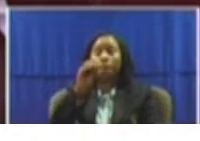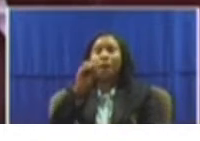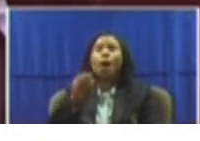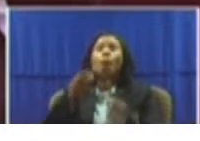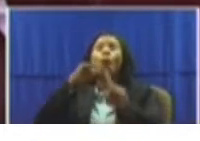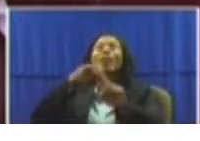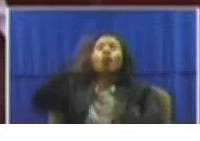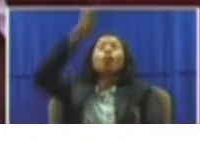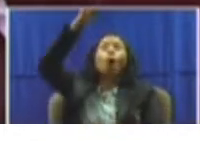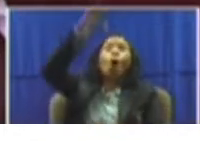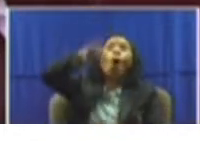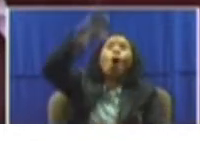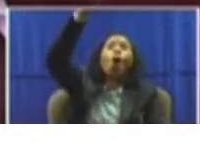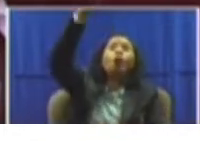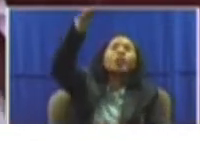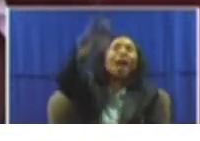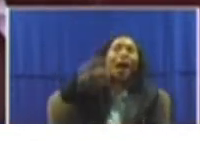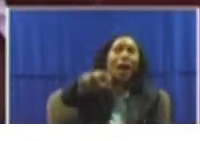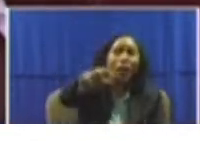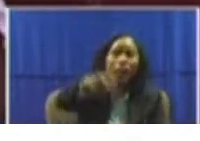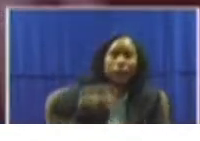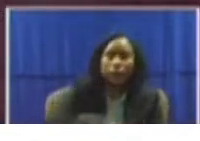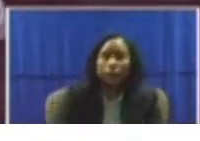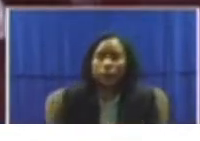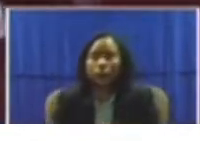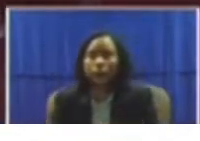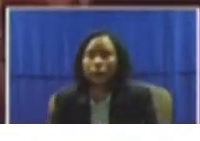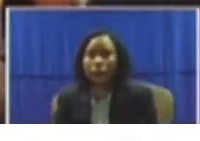to put them all out to pasture. Thank you.